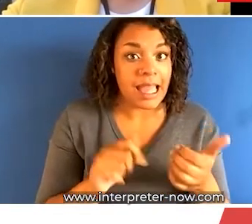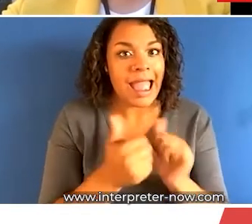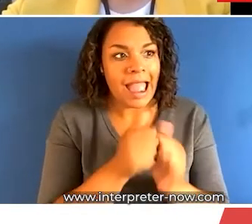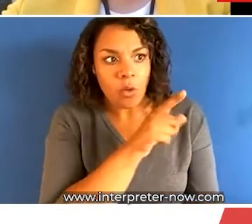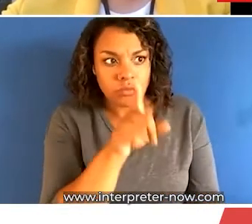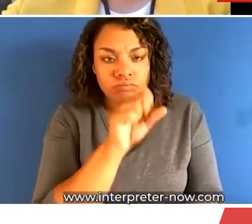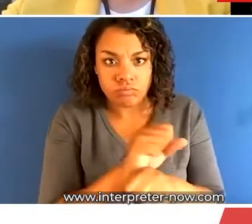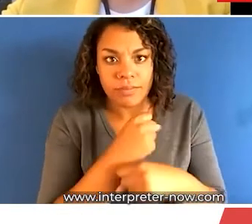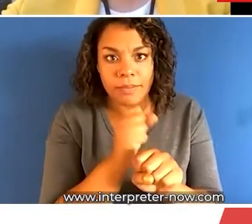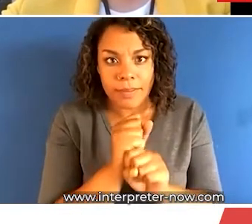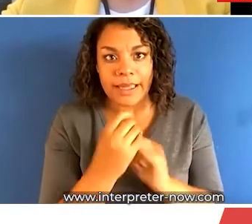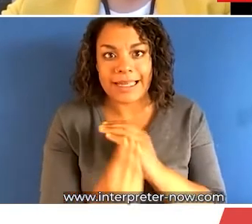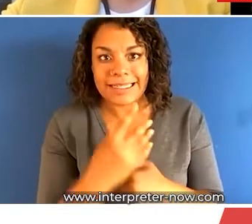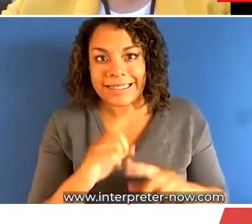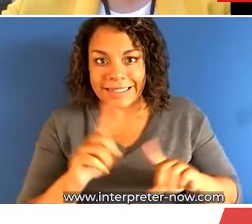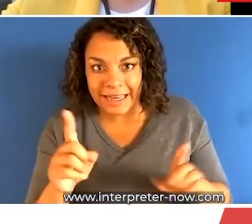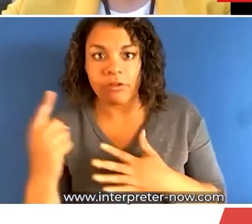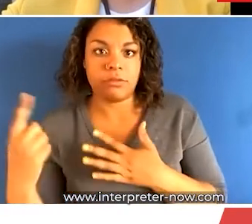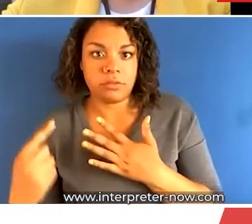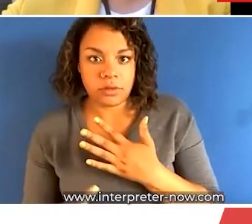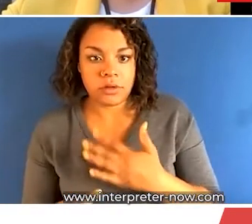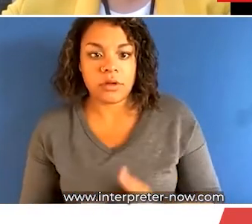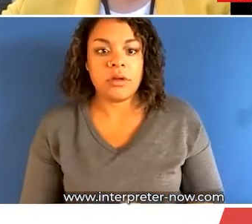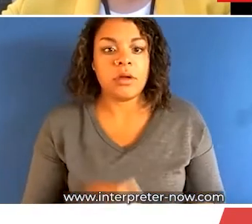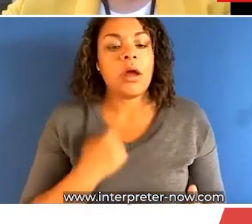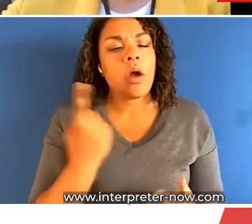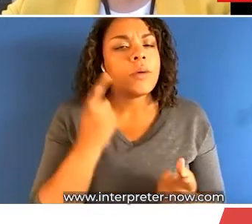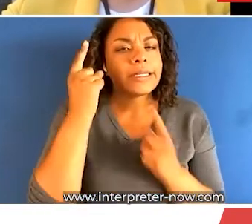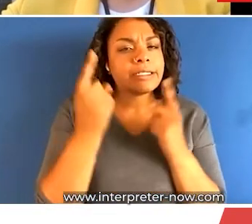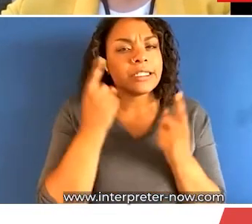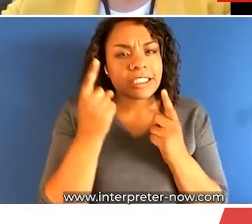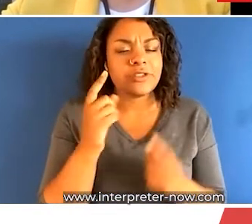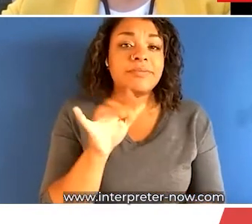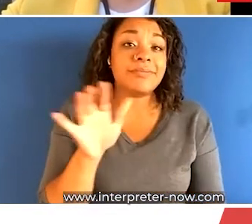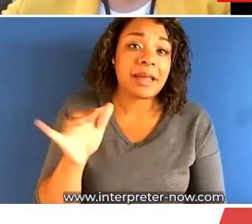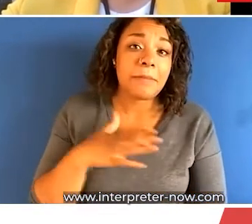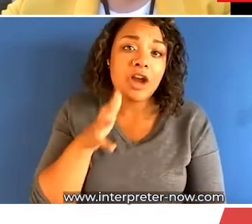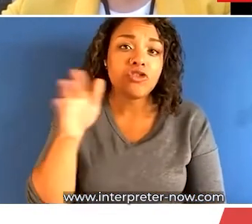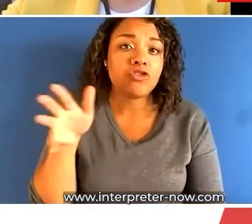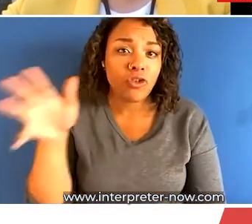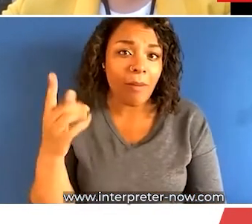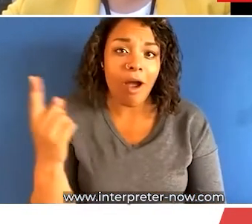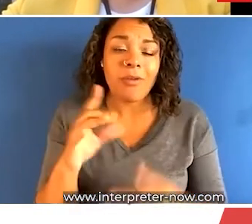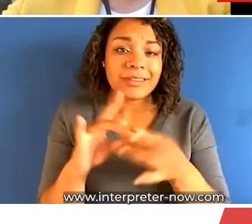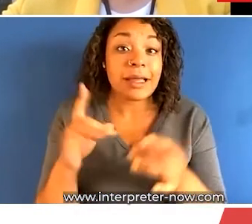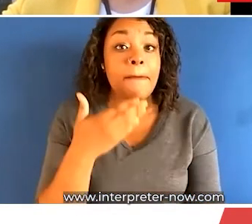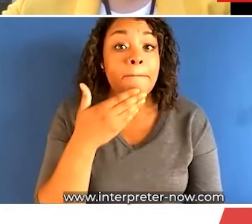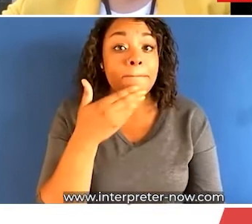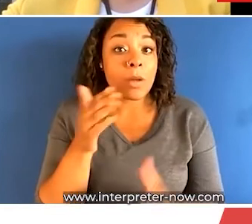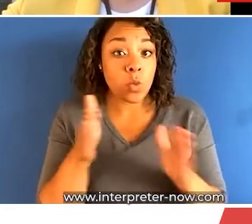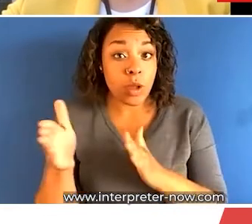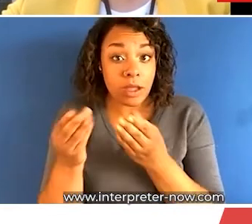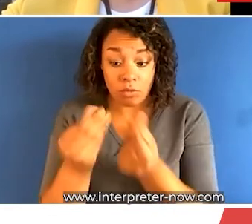difference. I always consider, and my grandmother always said that the best way to resolve